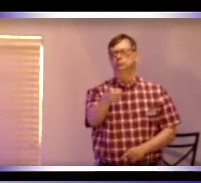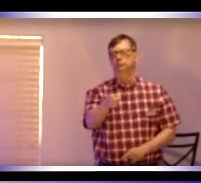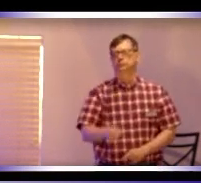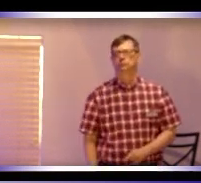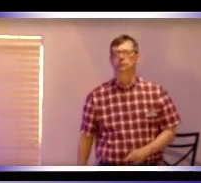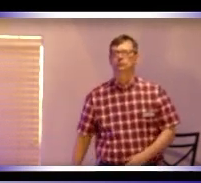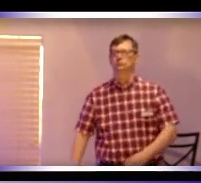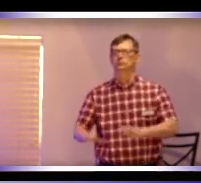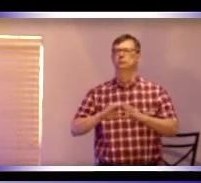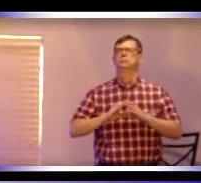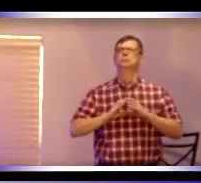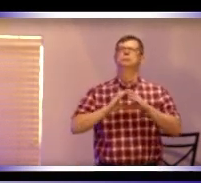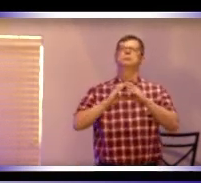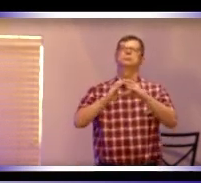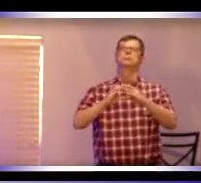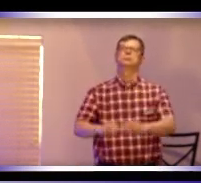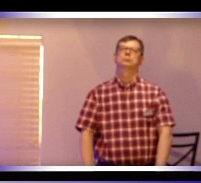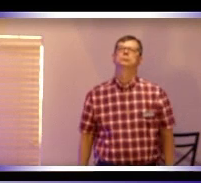the gift.